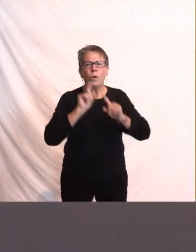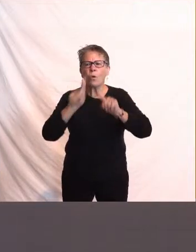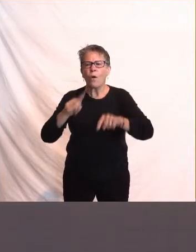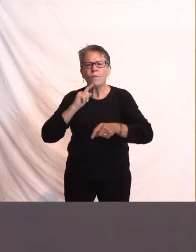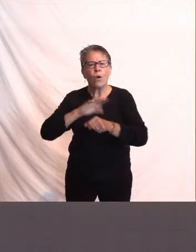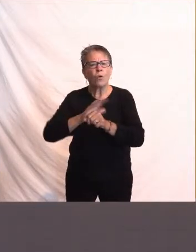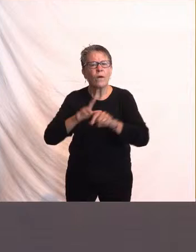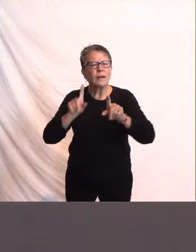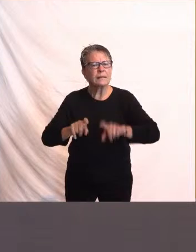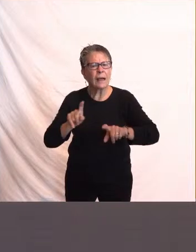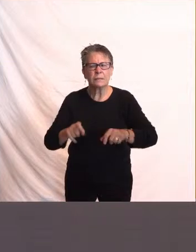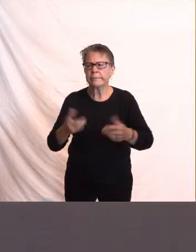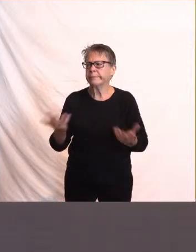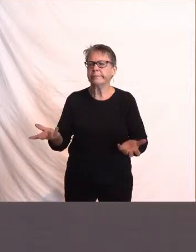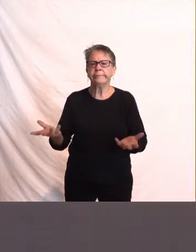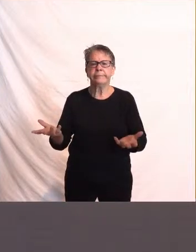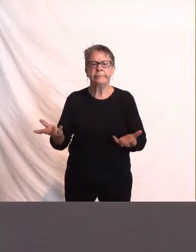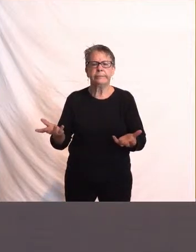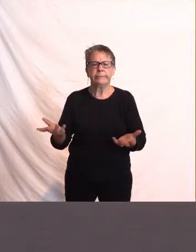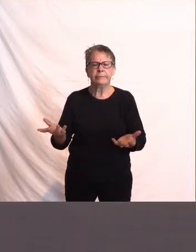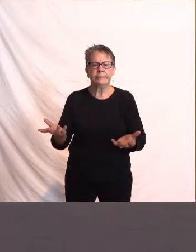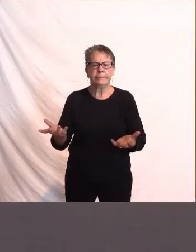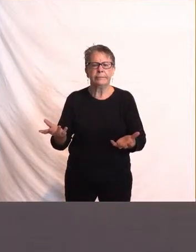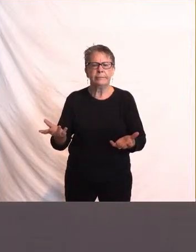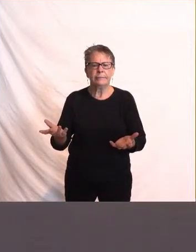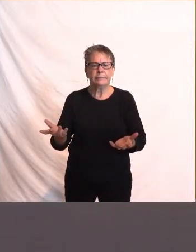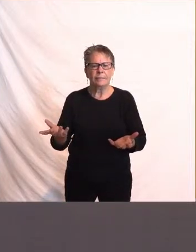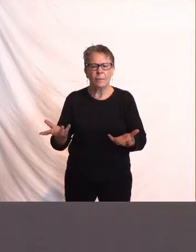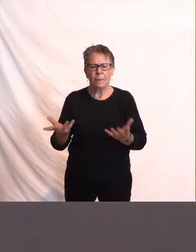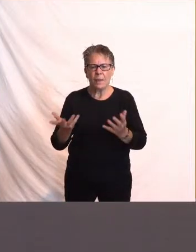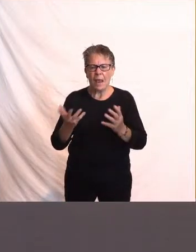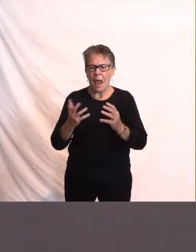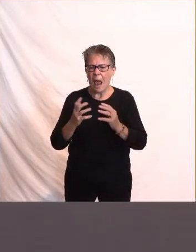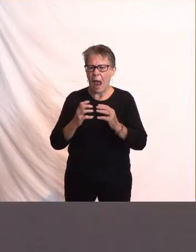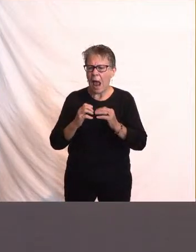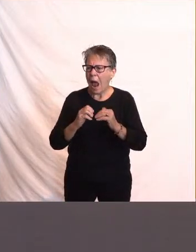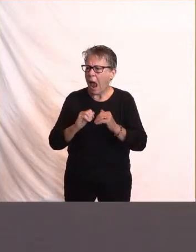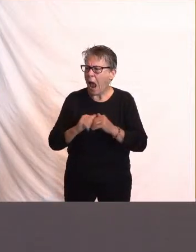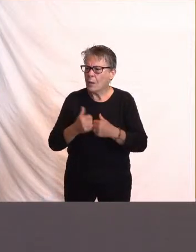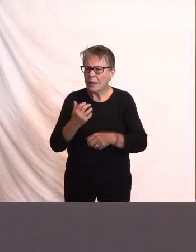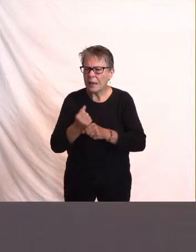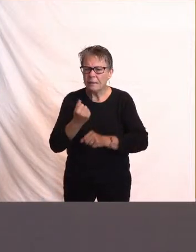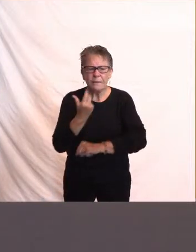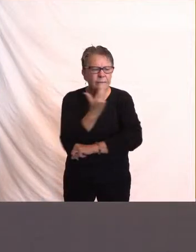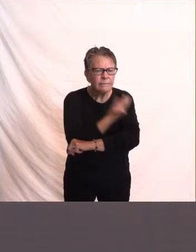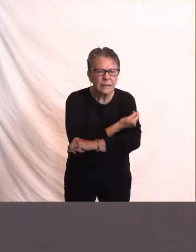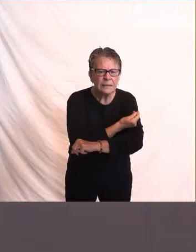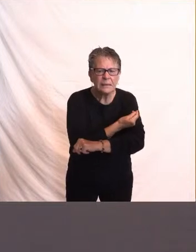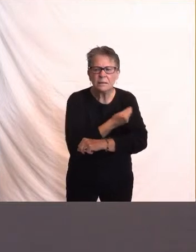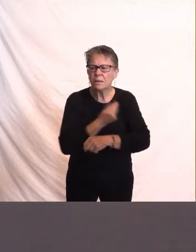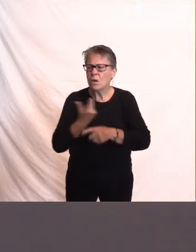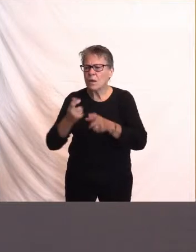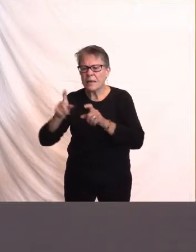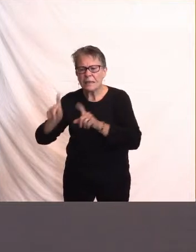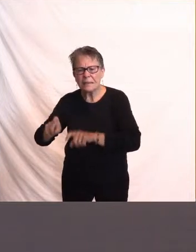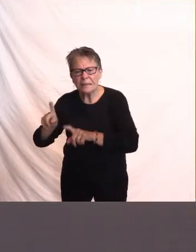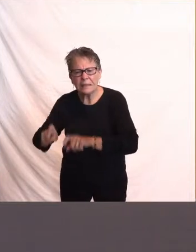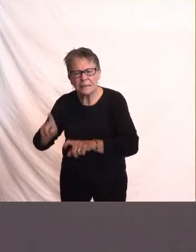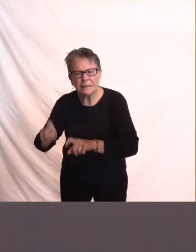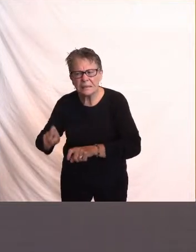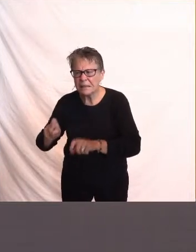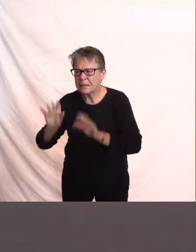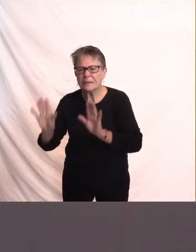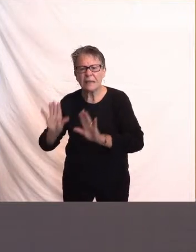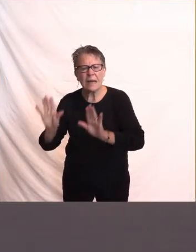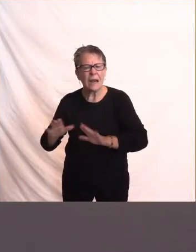appointments available. I think that's the way it was listed. But then there are plenty of appointments to get a test today, Monday.